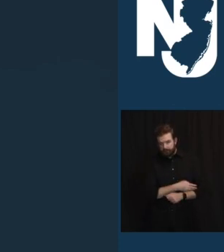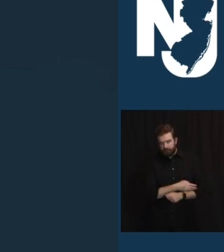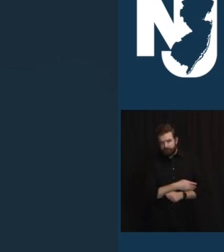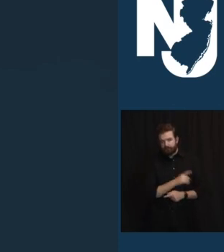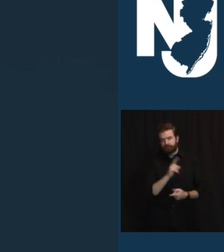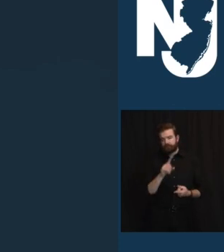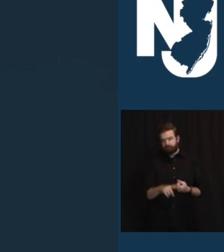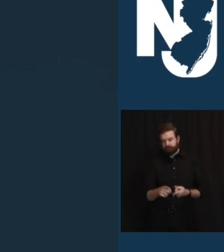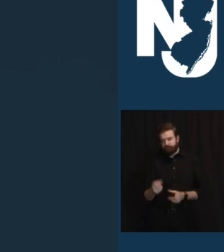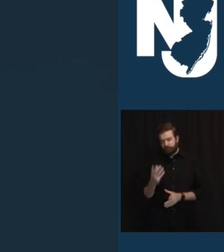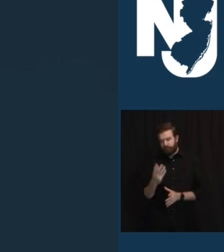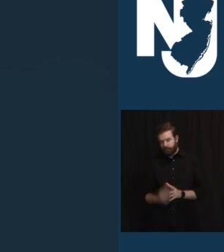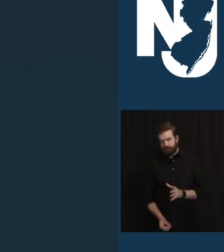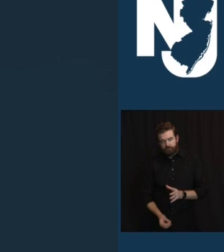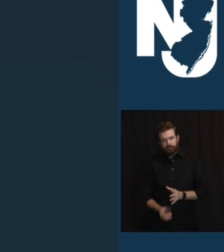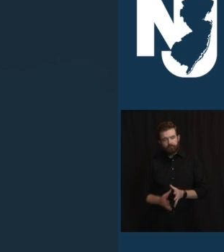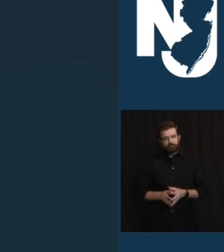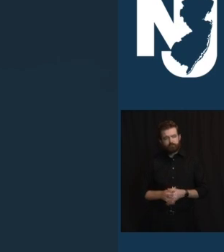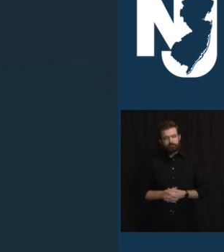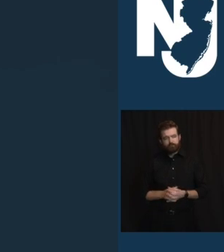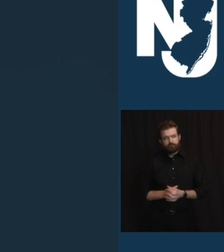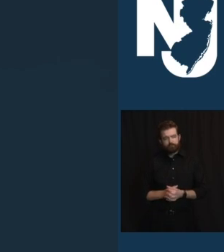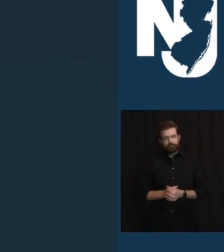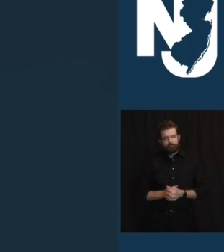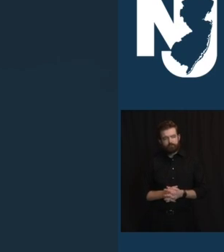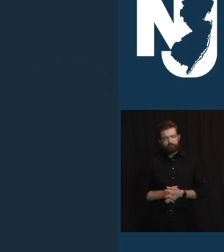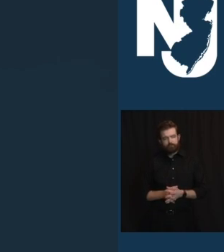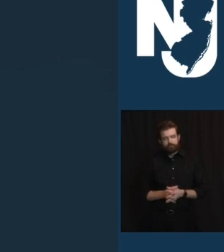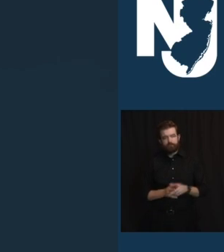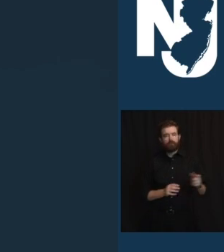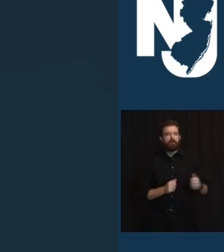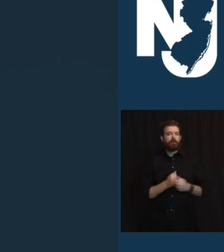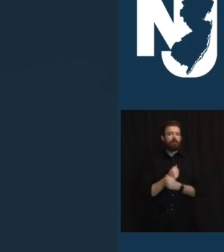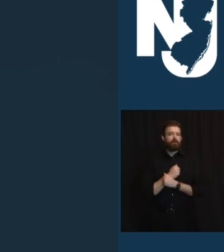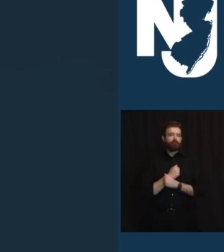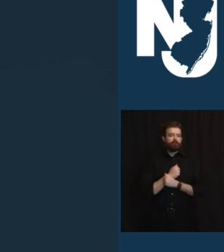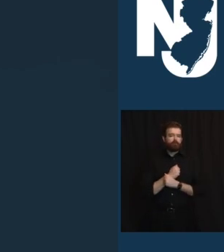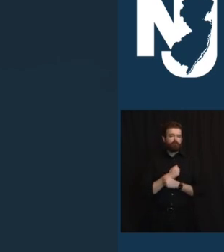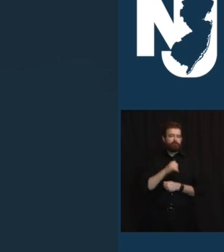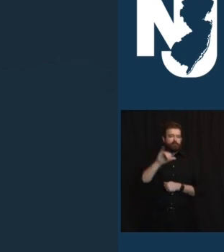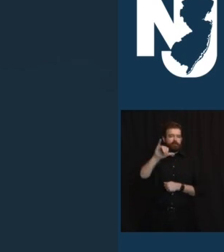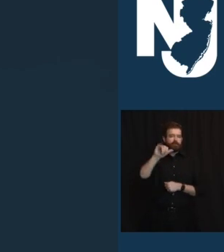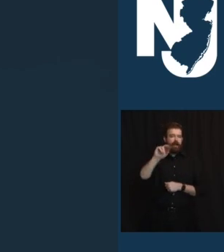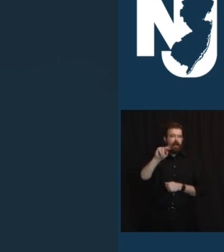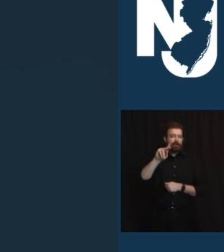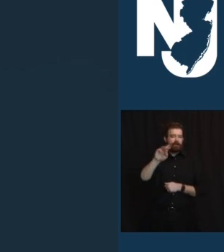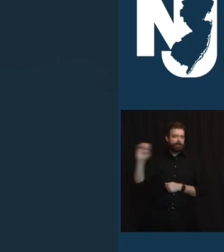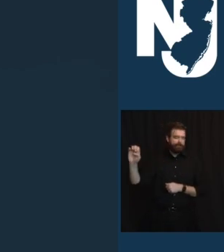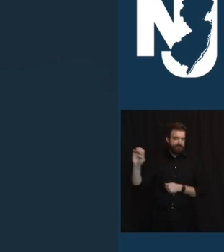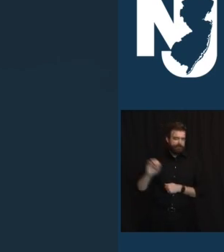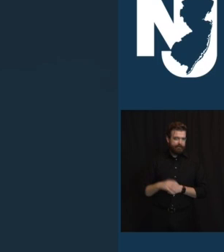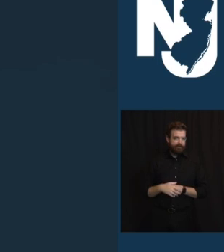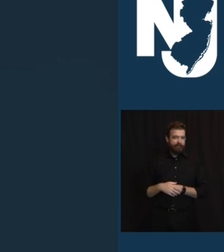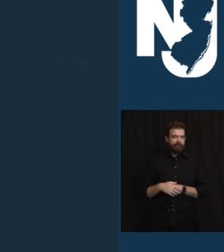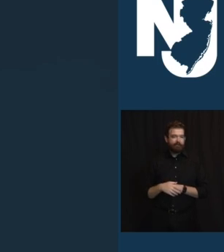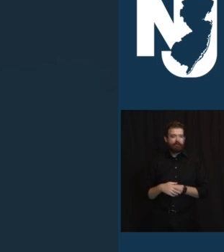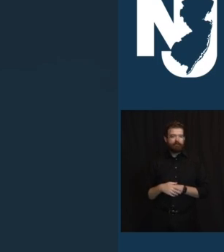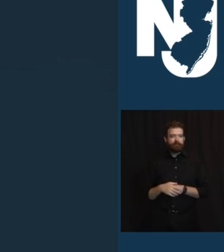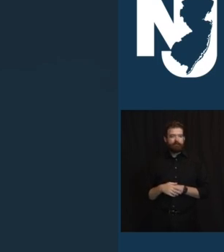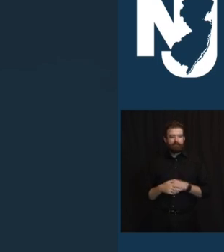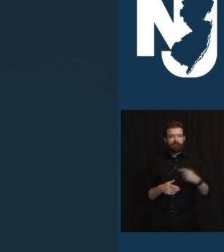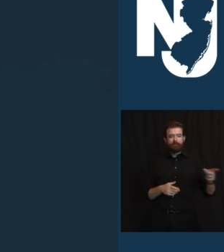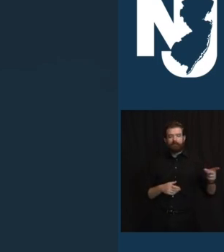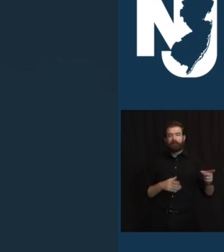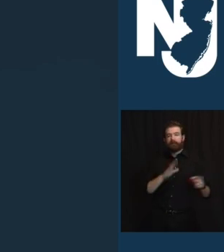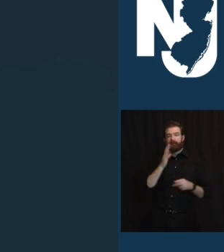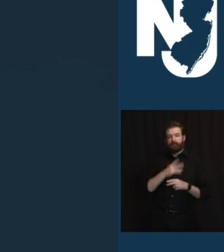saying these words, by the way, so Pat, bear with me, an avid Yankees fan who took in many games with Anthony at her side so they could